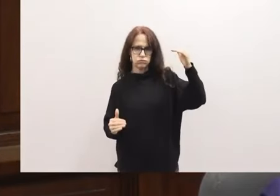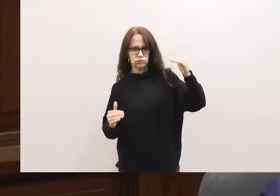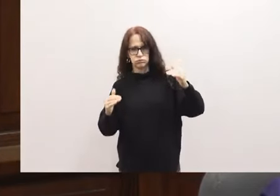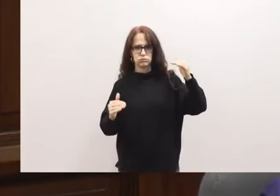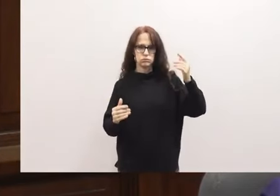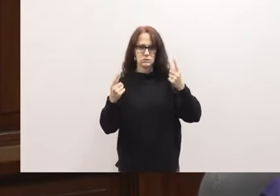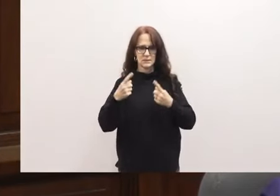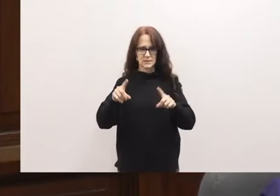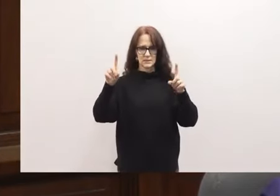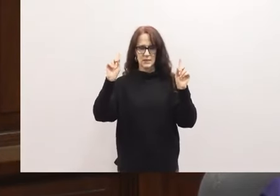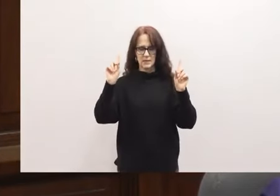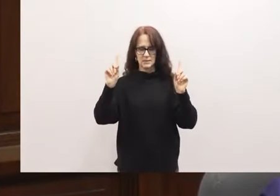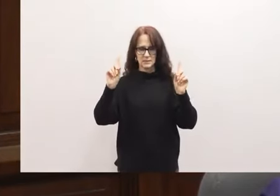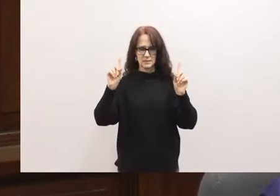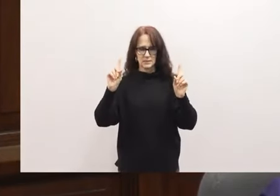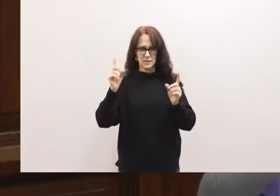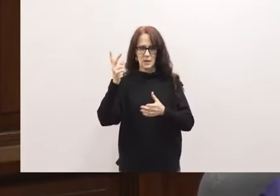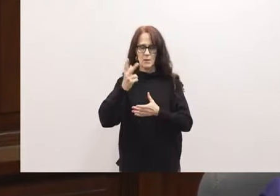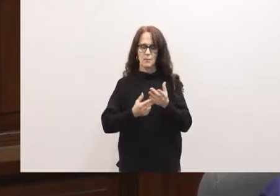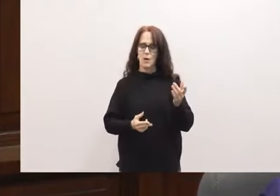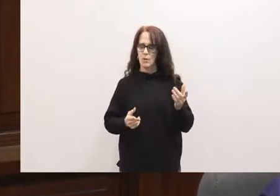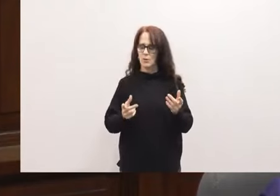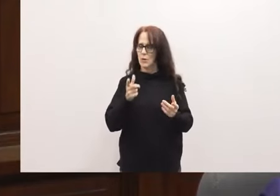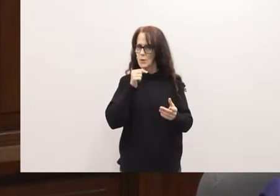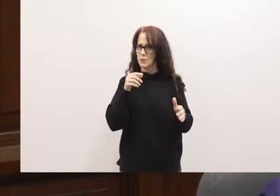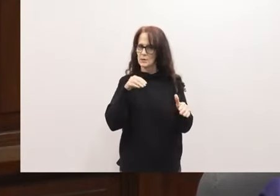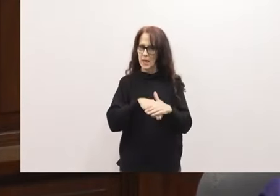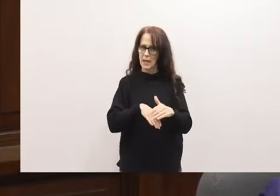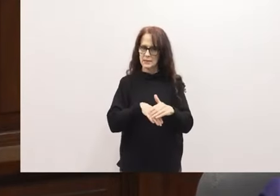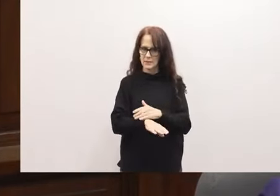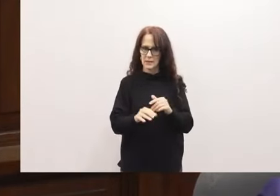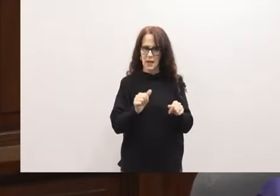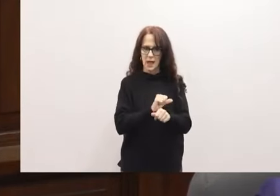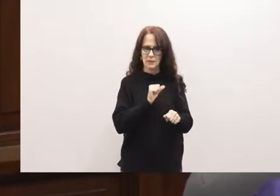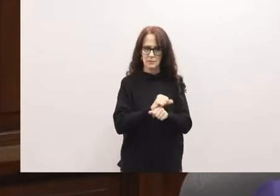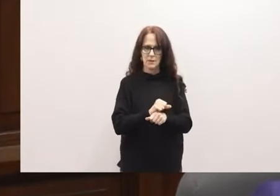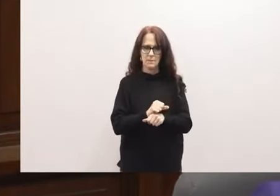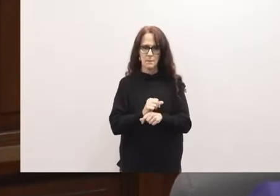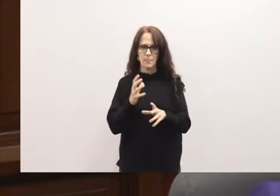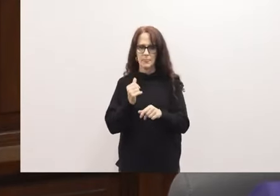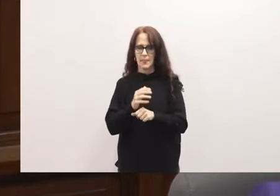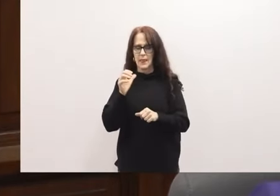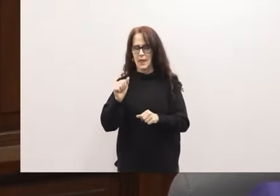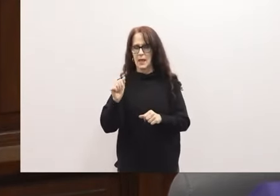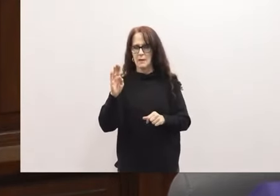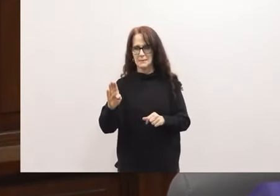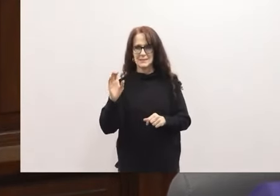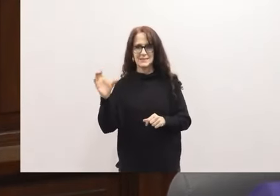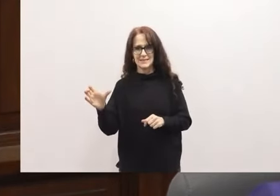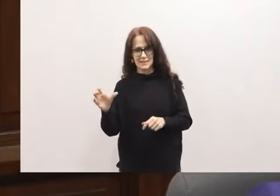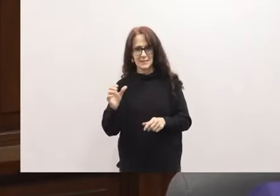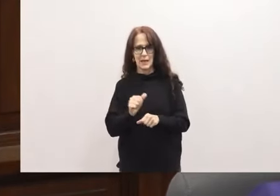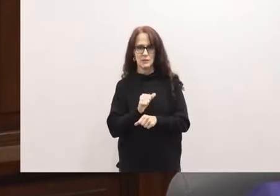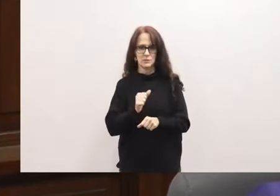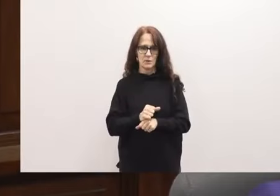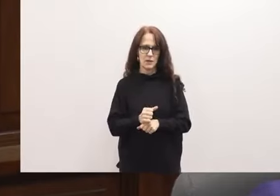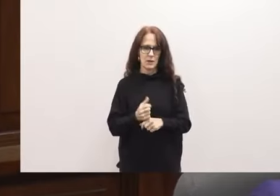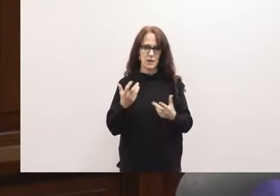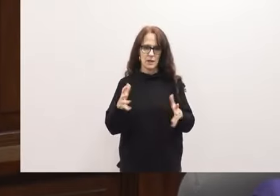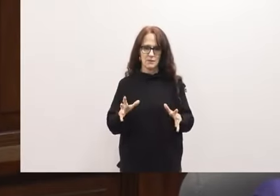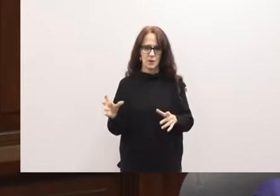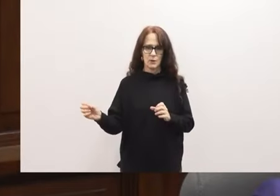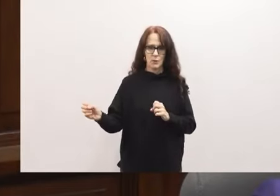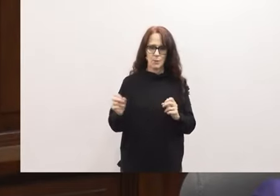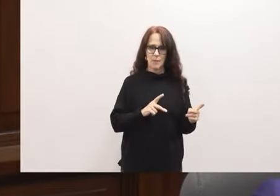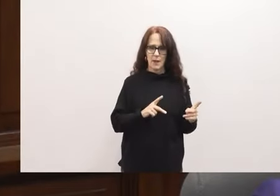success rate and both who's accessing algebra, but then who's getting an A, B, or C in algebra. So even though we default